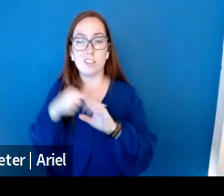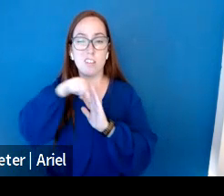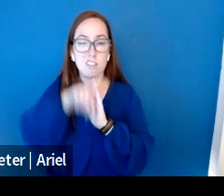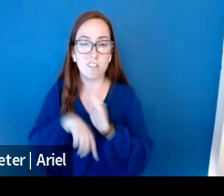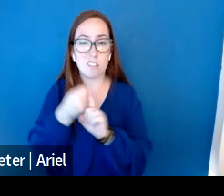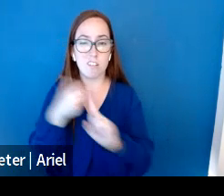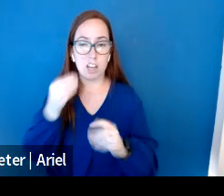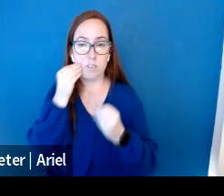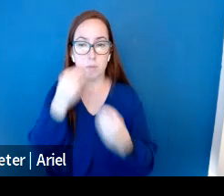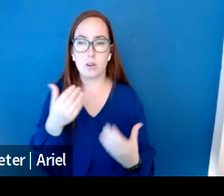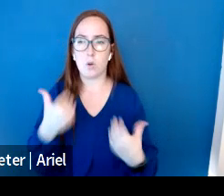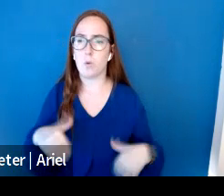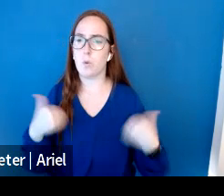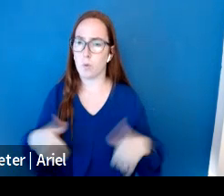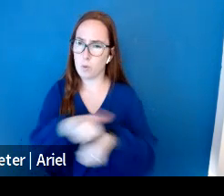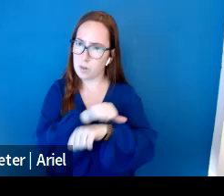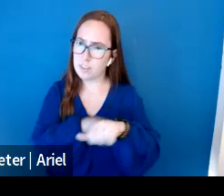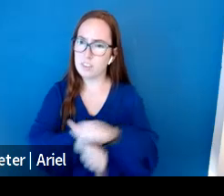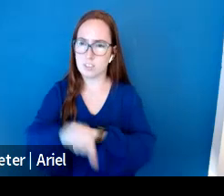require significant effort.